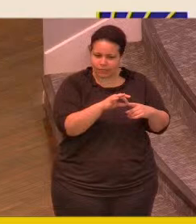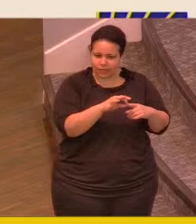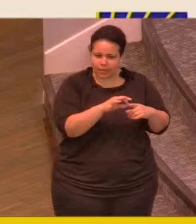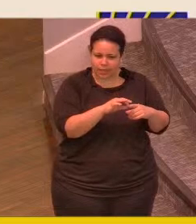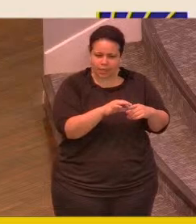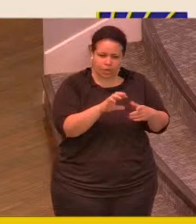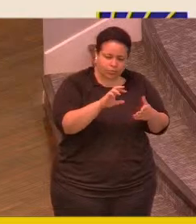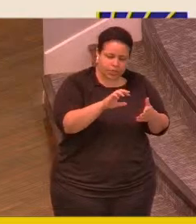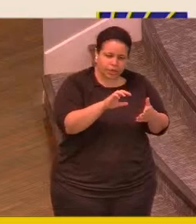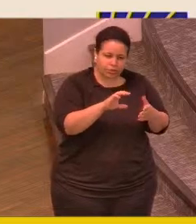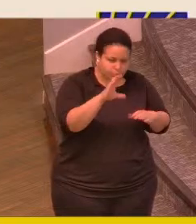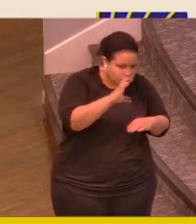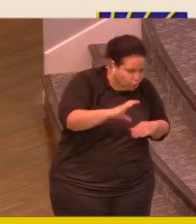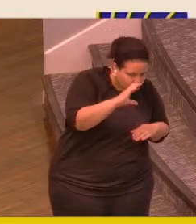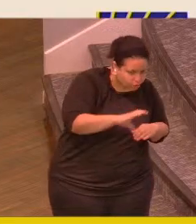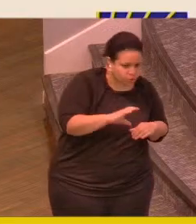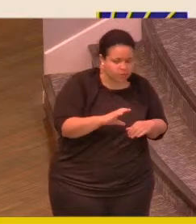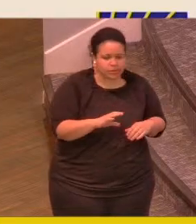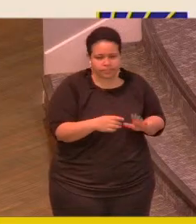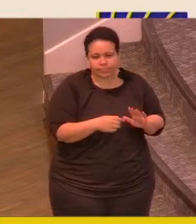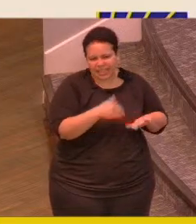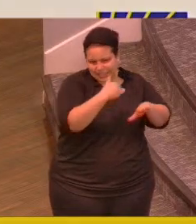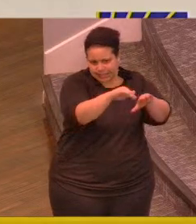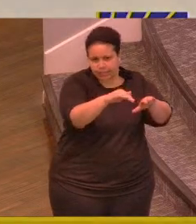can do that for you. Okay, thank you.